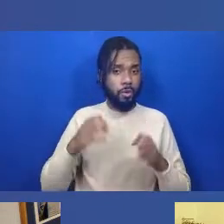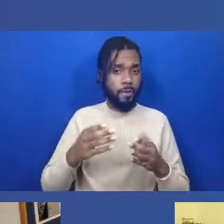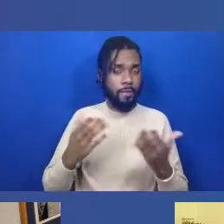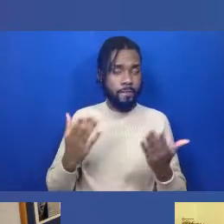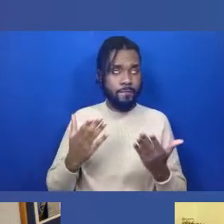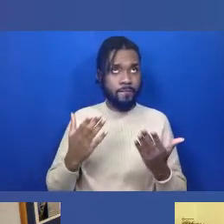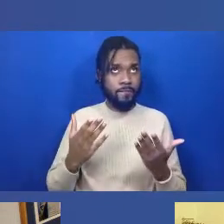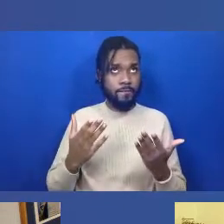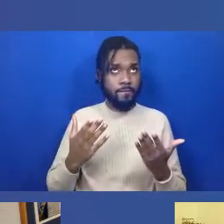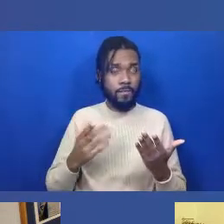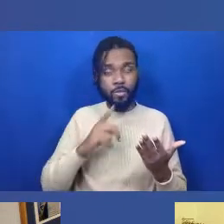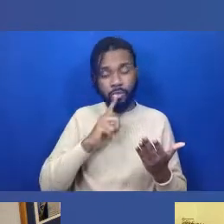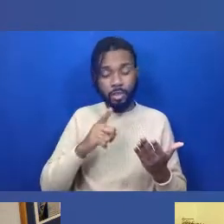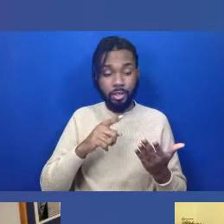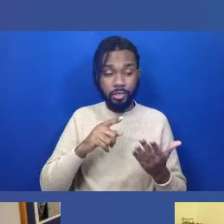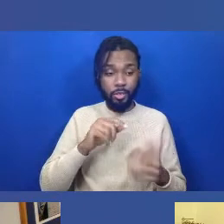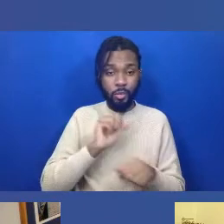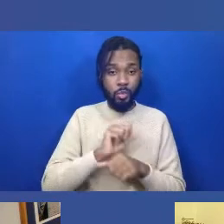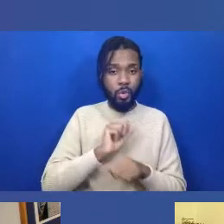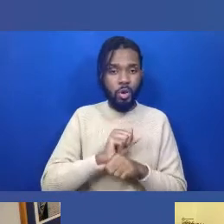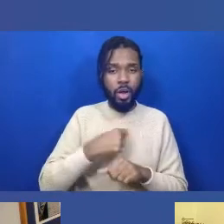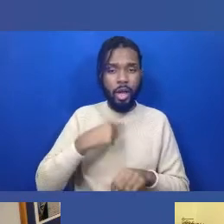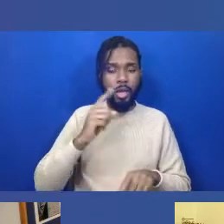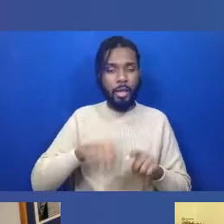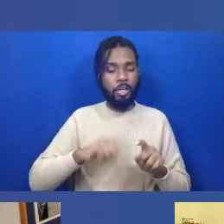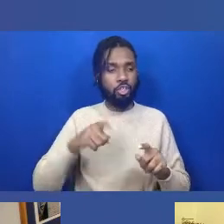well, to be honest, it's not work where I can just trust someone.